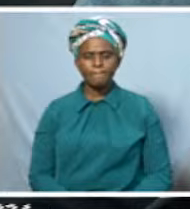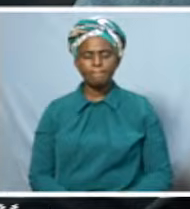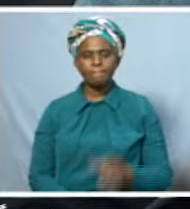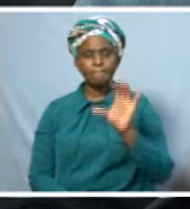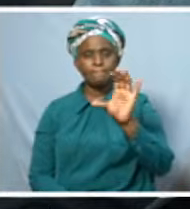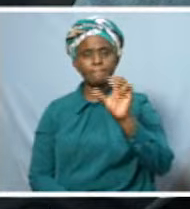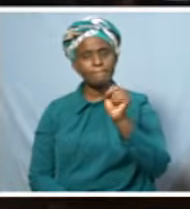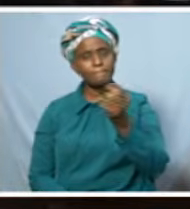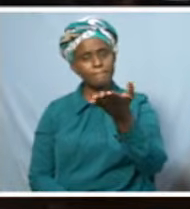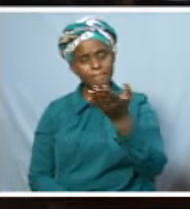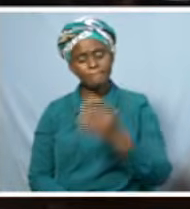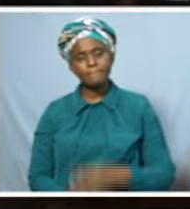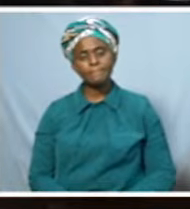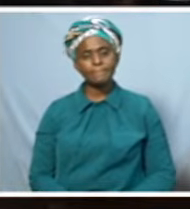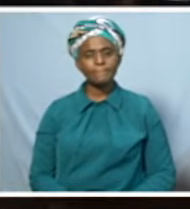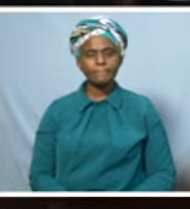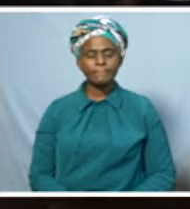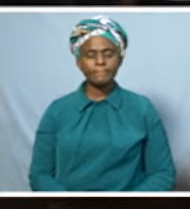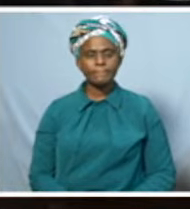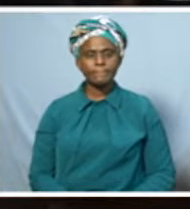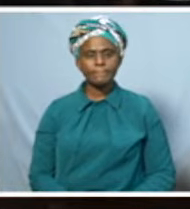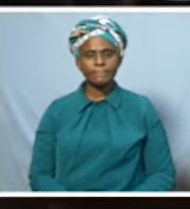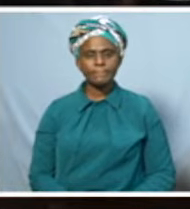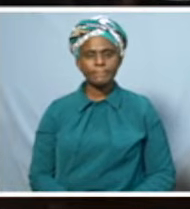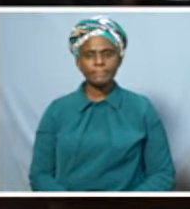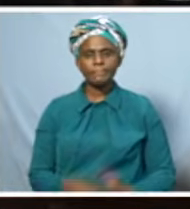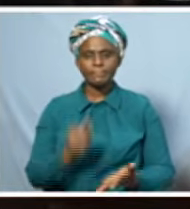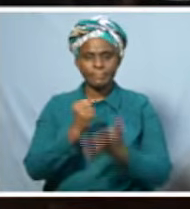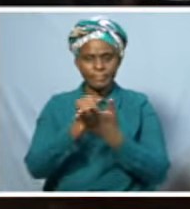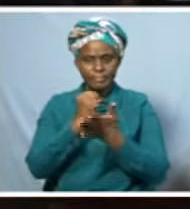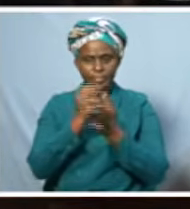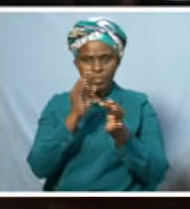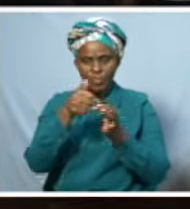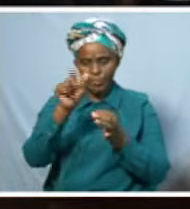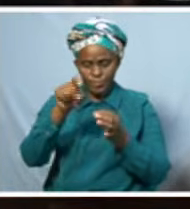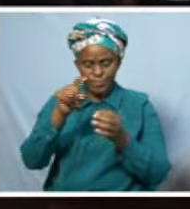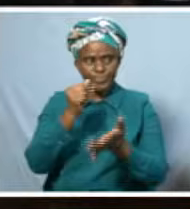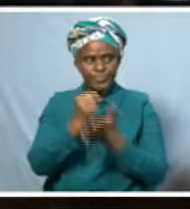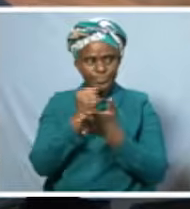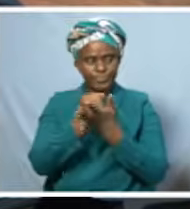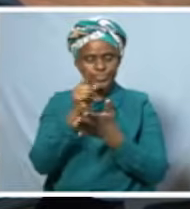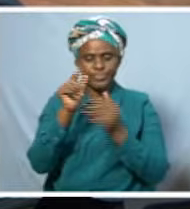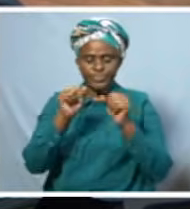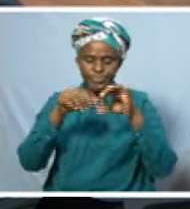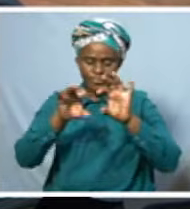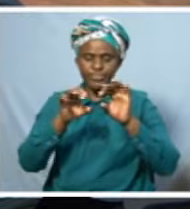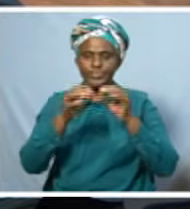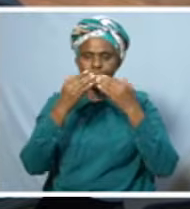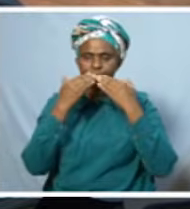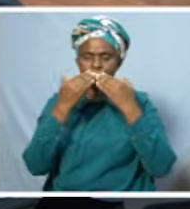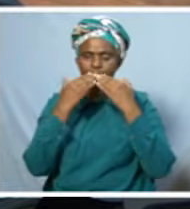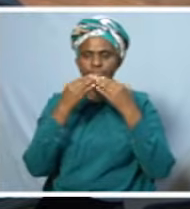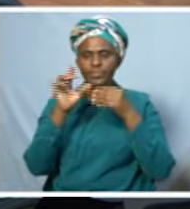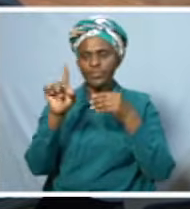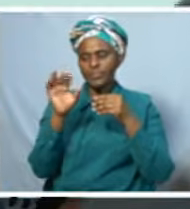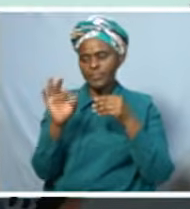CS, if you need to bounce, you can go proceed. Thank you.